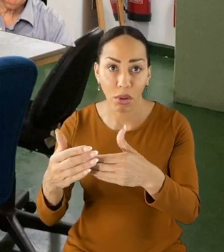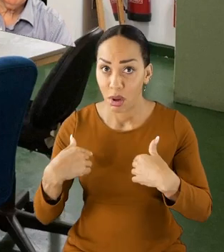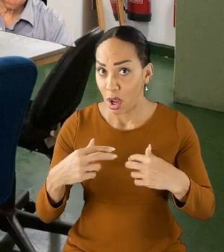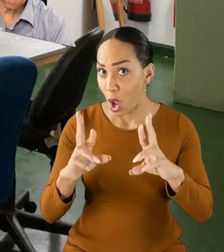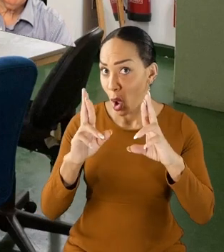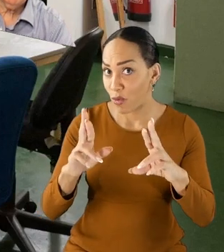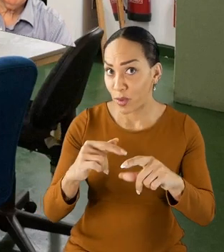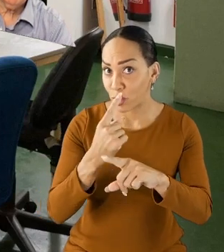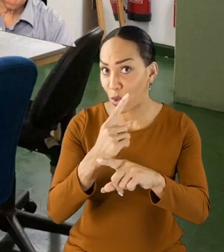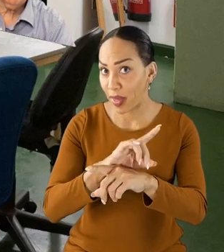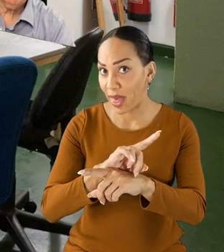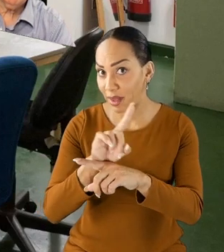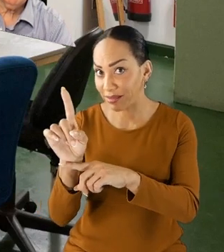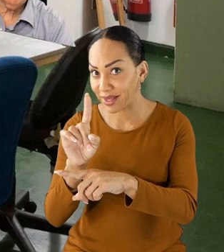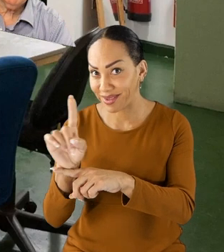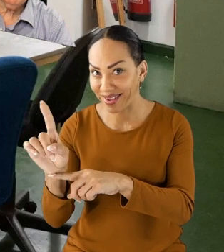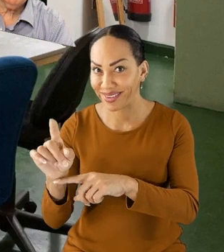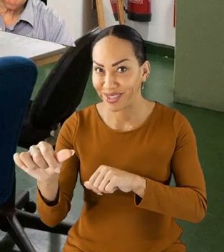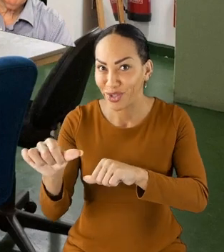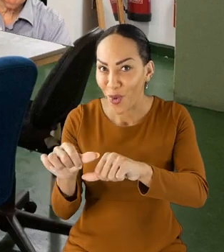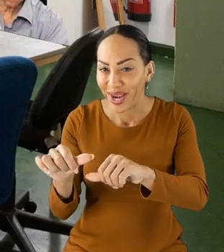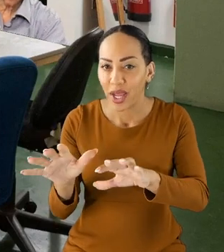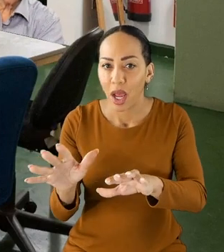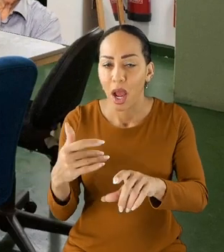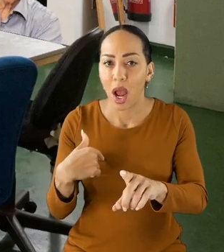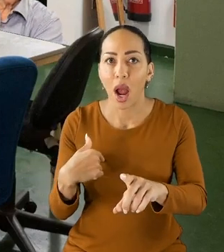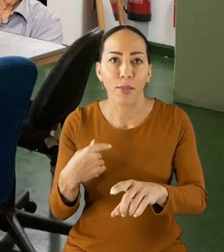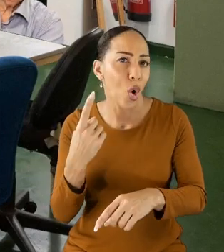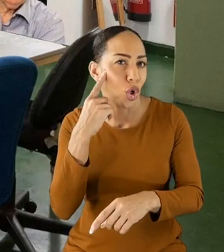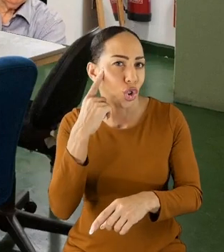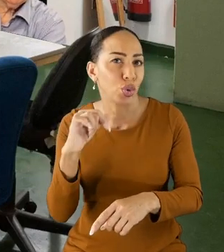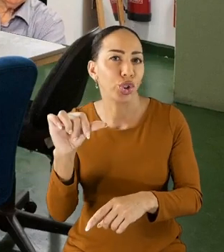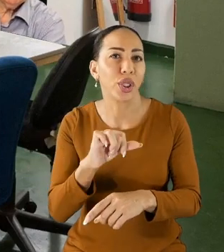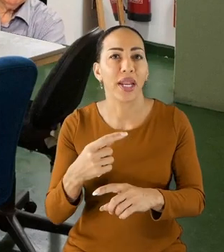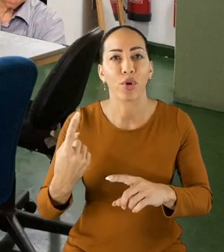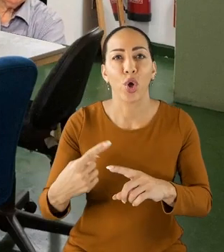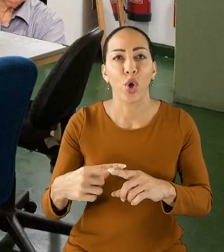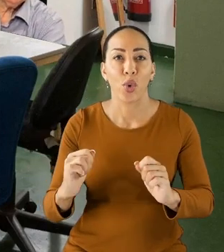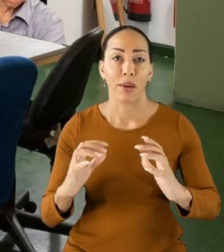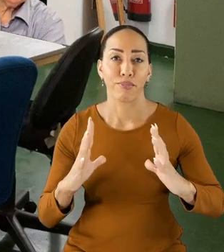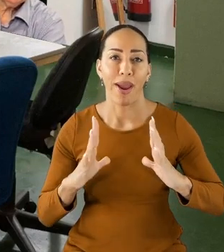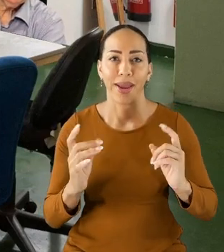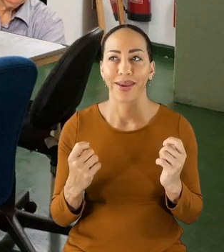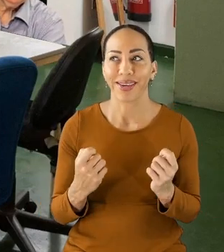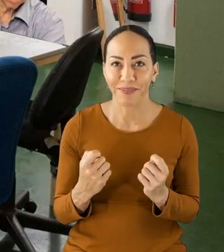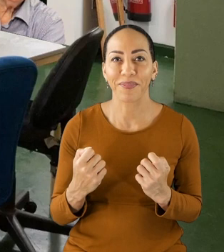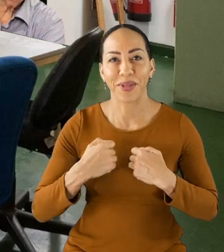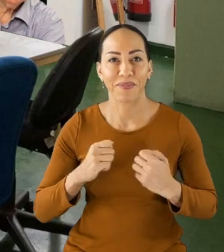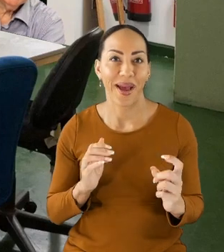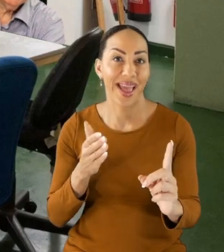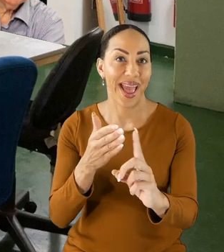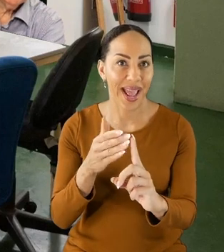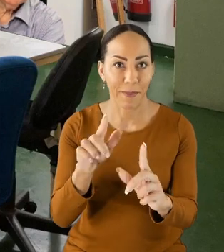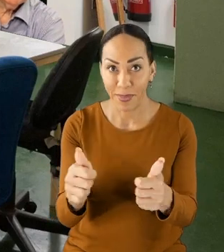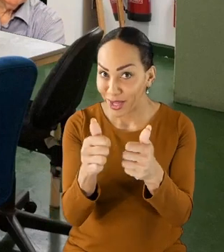we'll have time to come back to that shortly. I'm just conscious we're going to take a quick break. I think that was